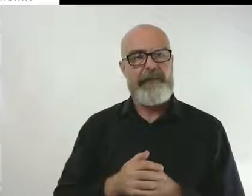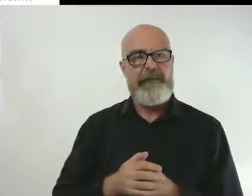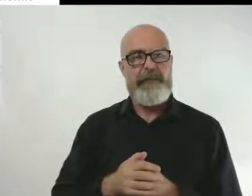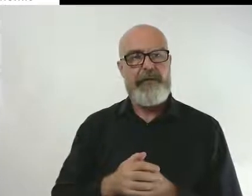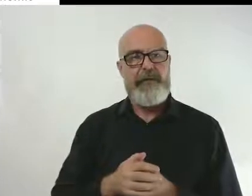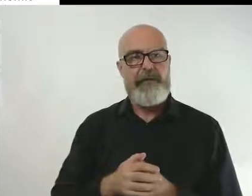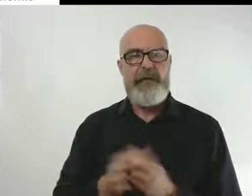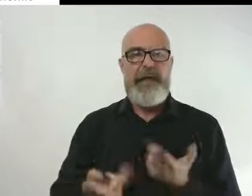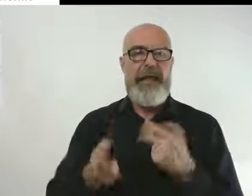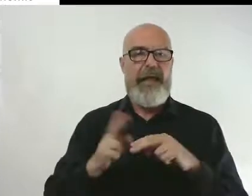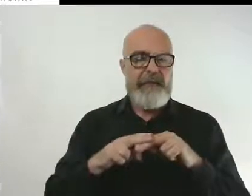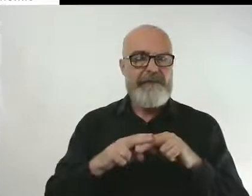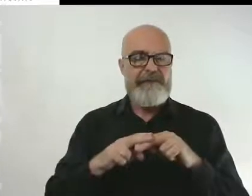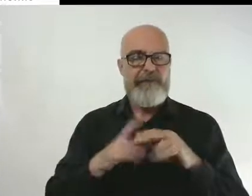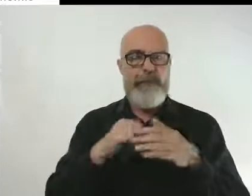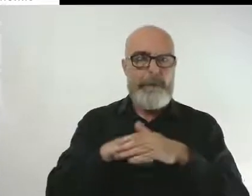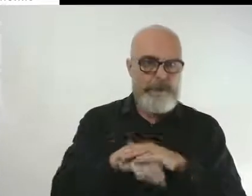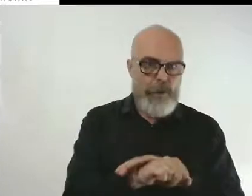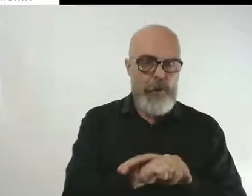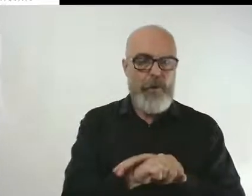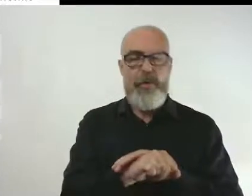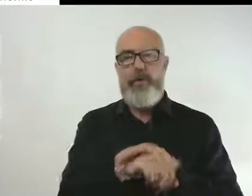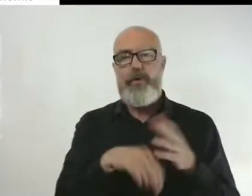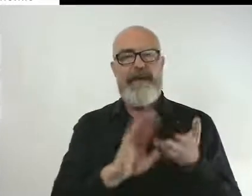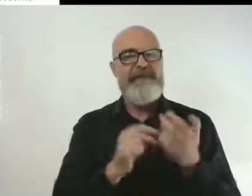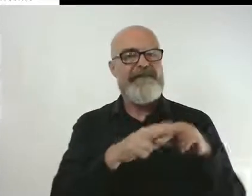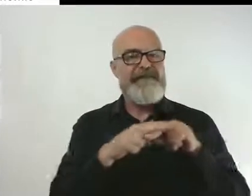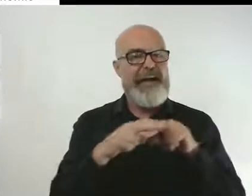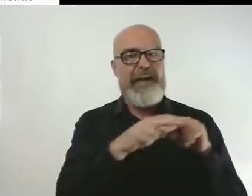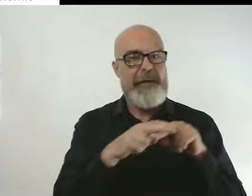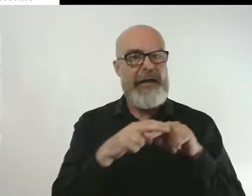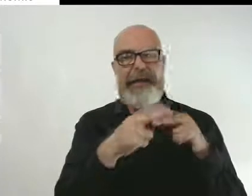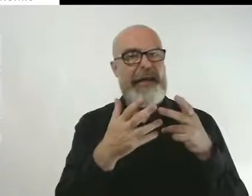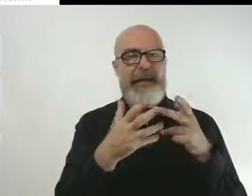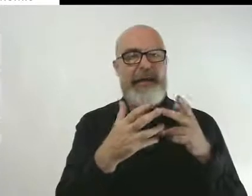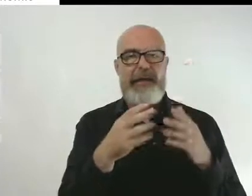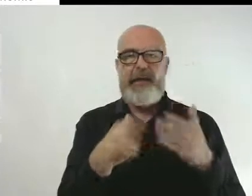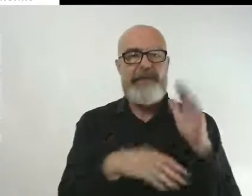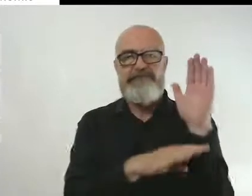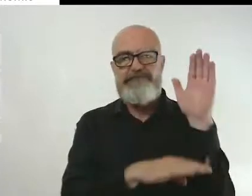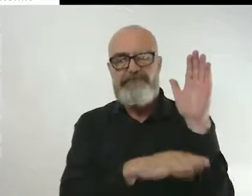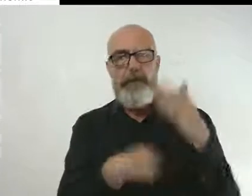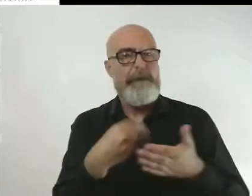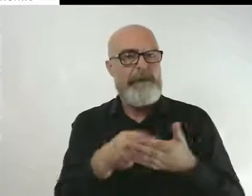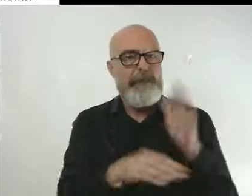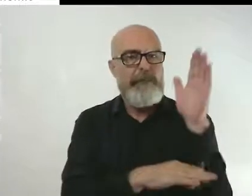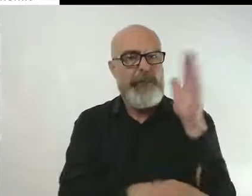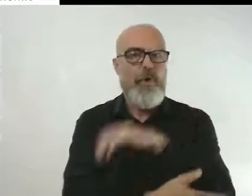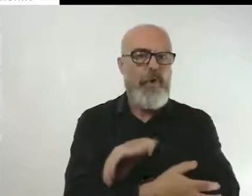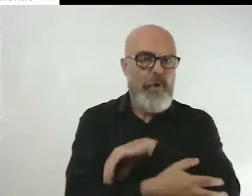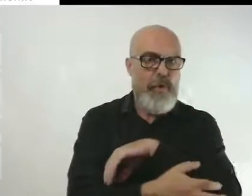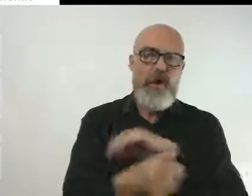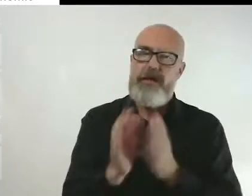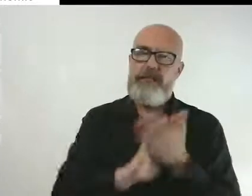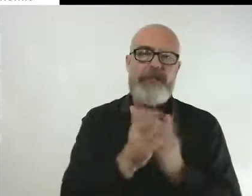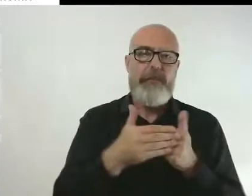the life course. Children born to parents from a lower socioeconomic background tend to experience